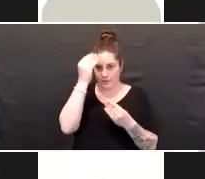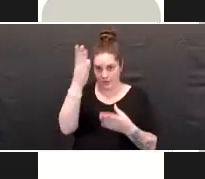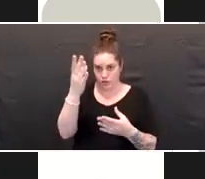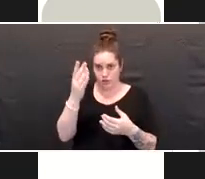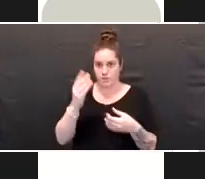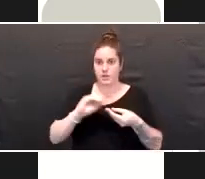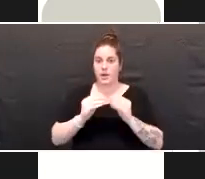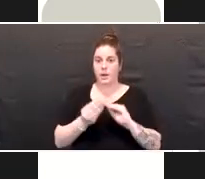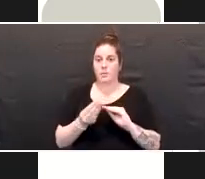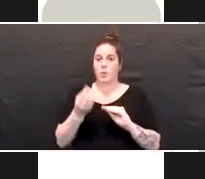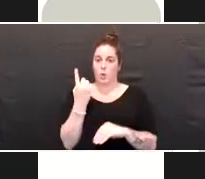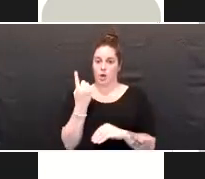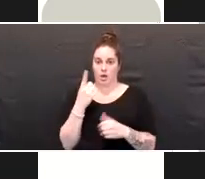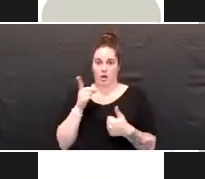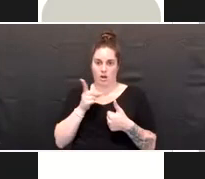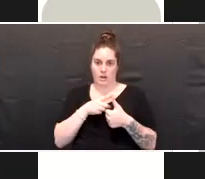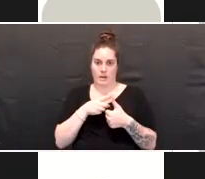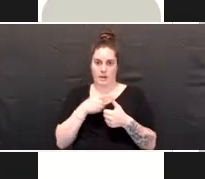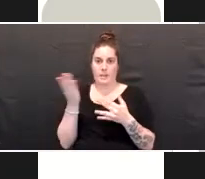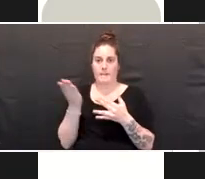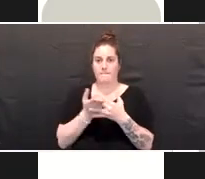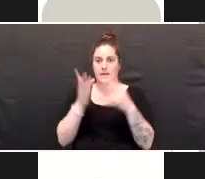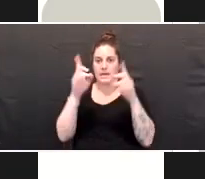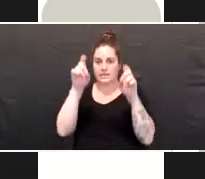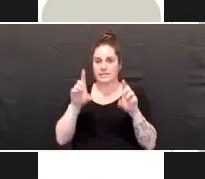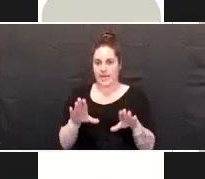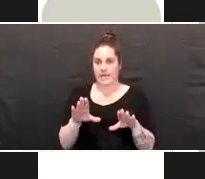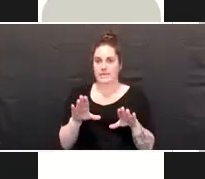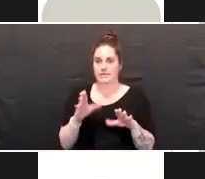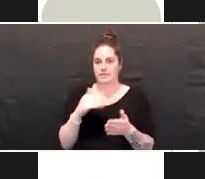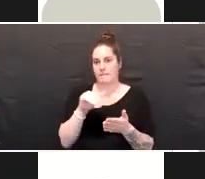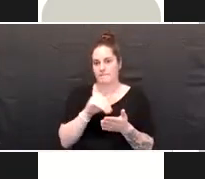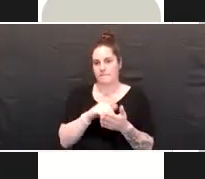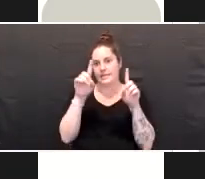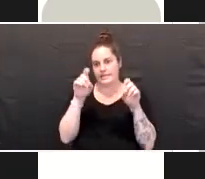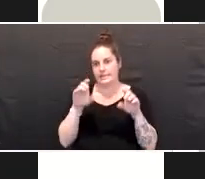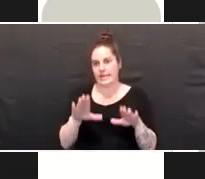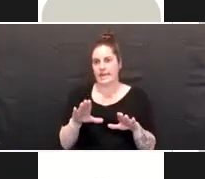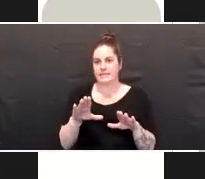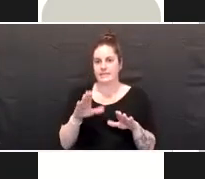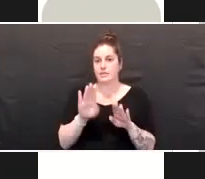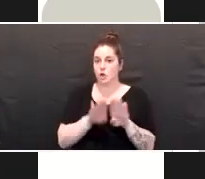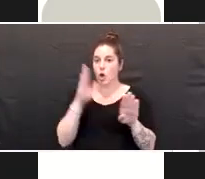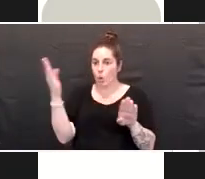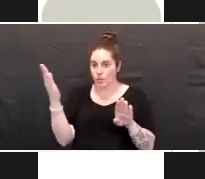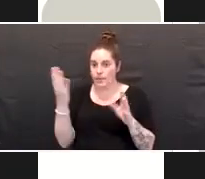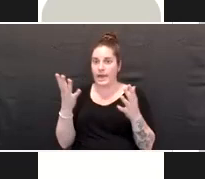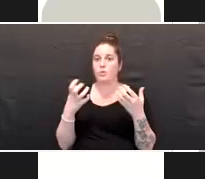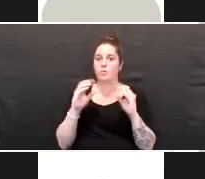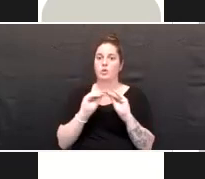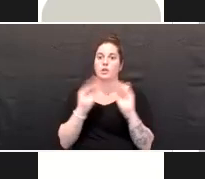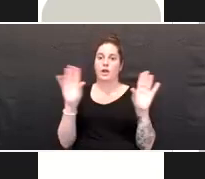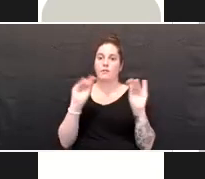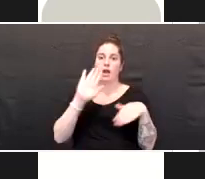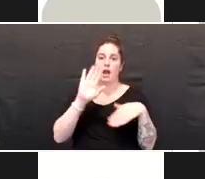is open, and we'll take a look at that just in just a moment to clarify the instructions, make sure everybody understands